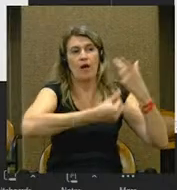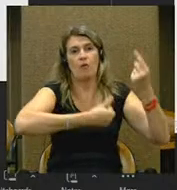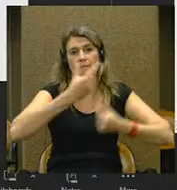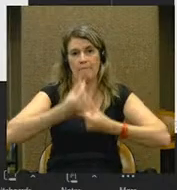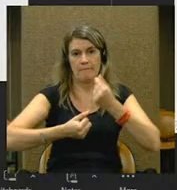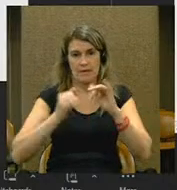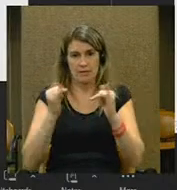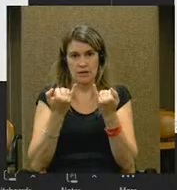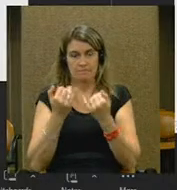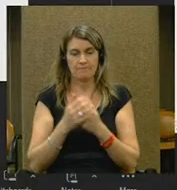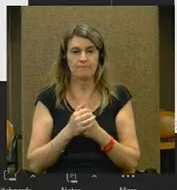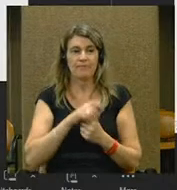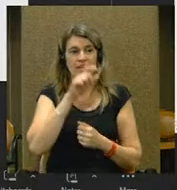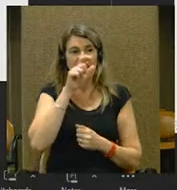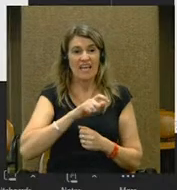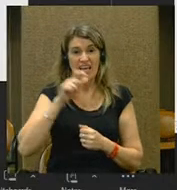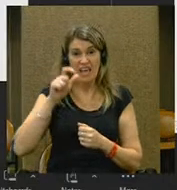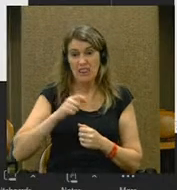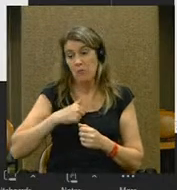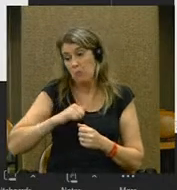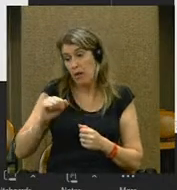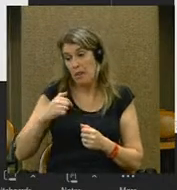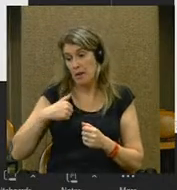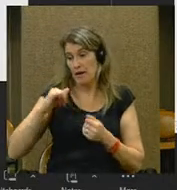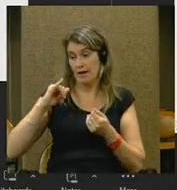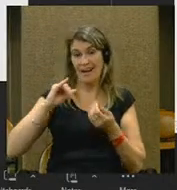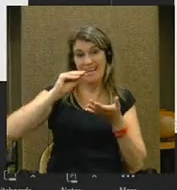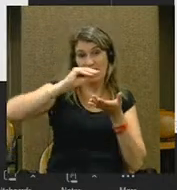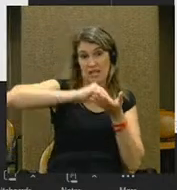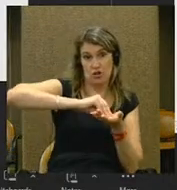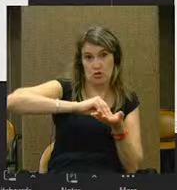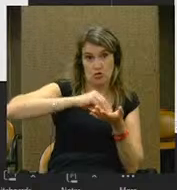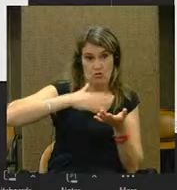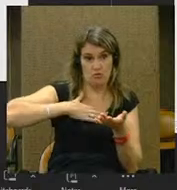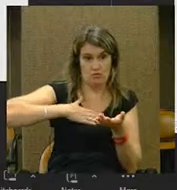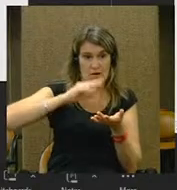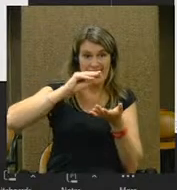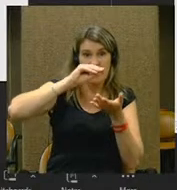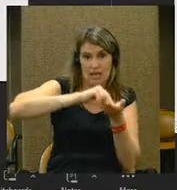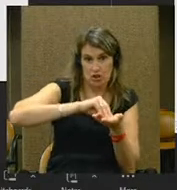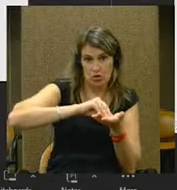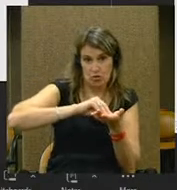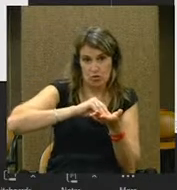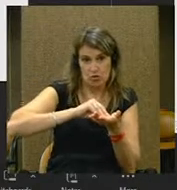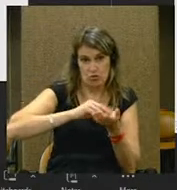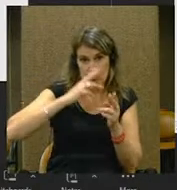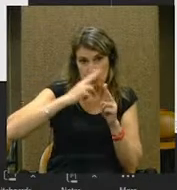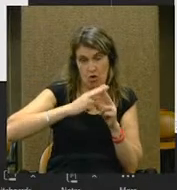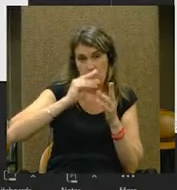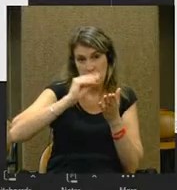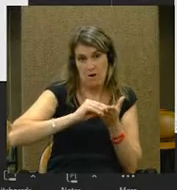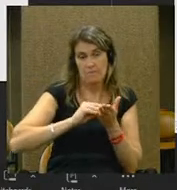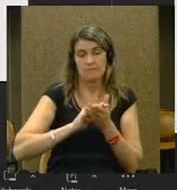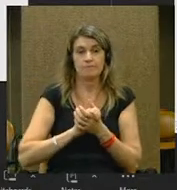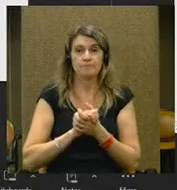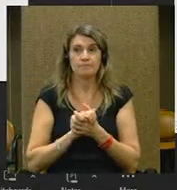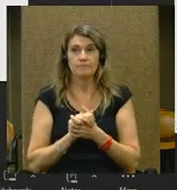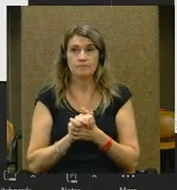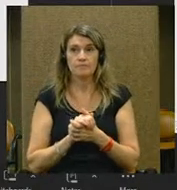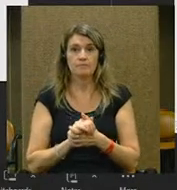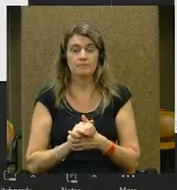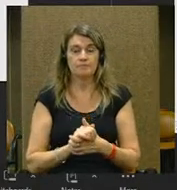register and have their health status monitored remotely if they do decide to use a